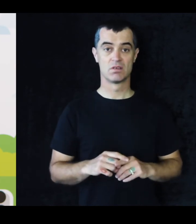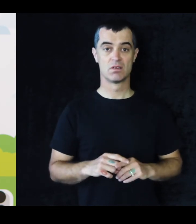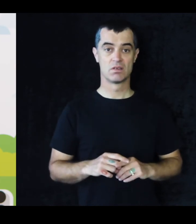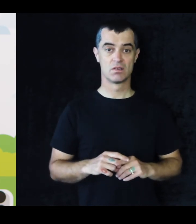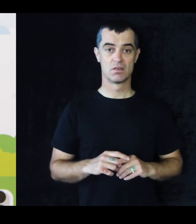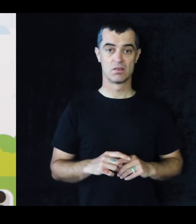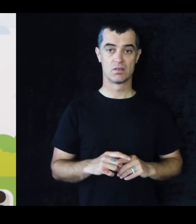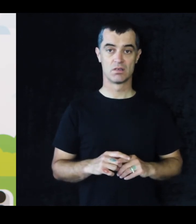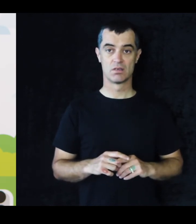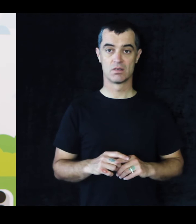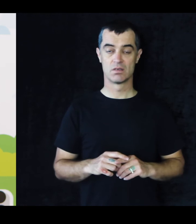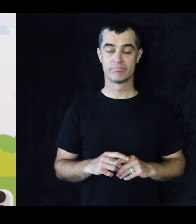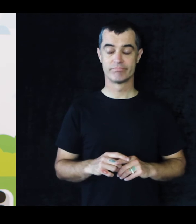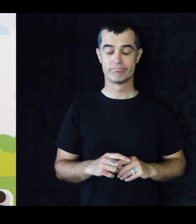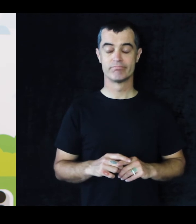really difficult.